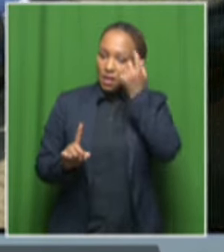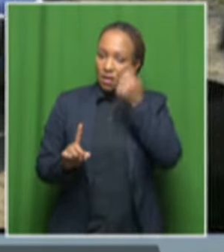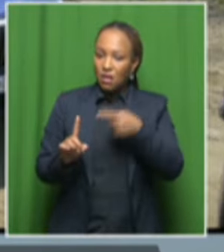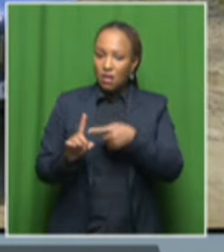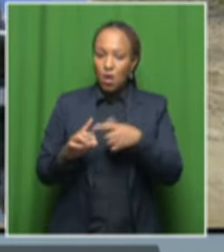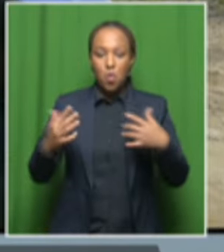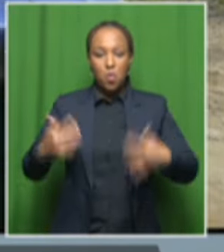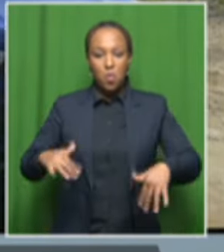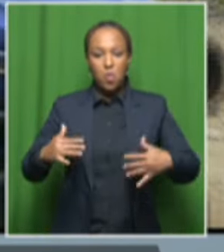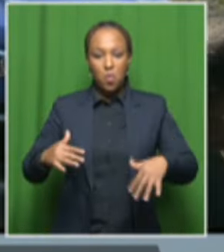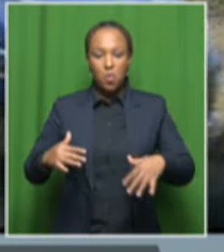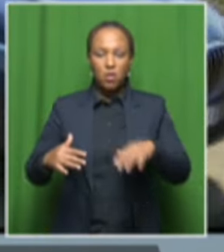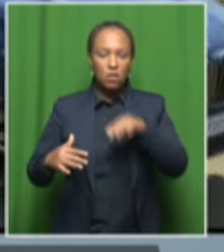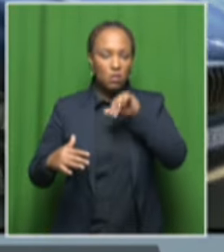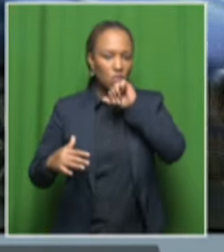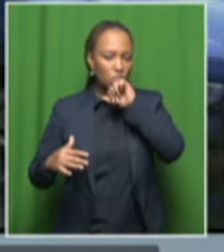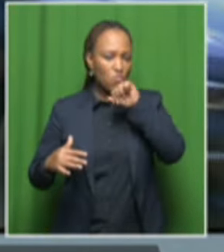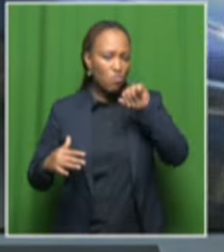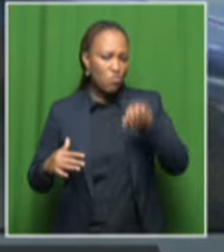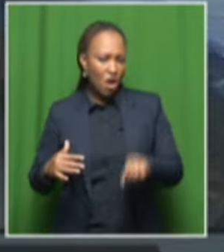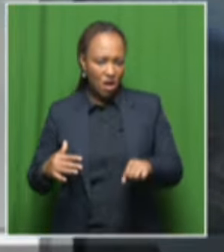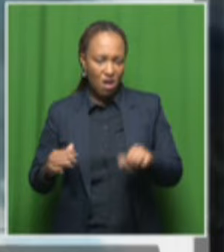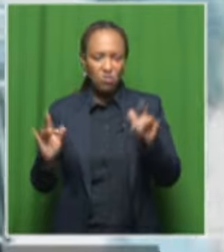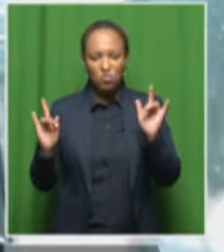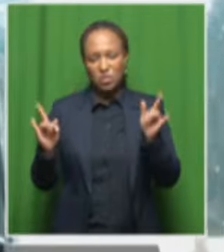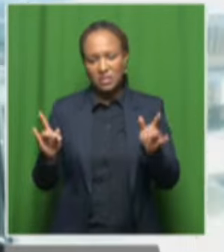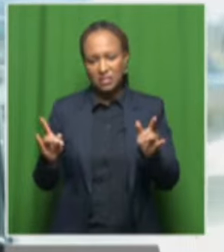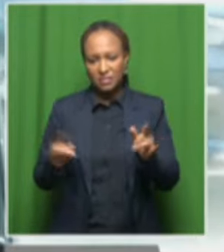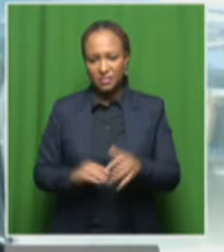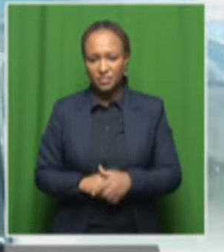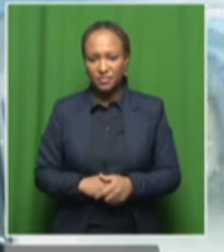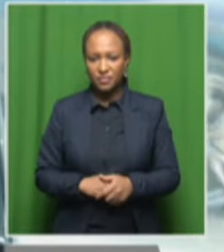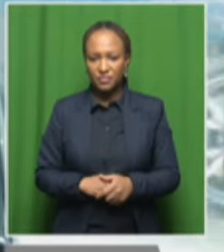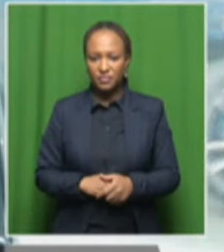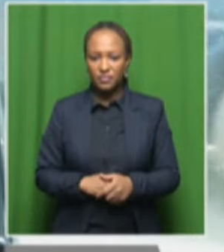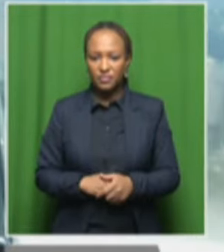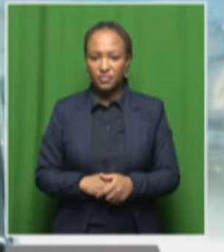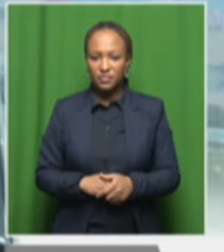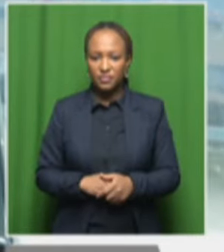he loved watching.